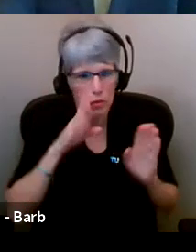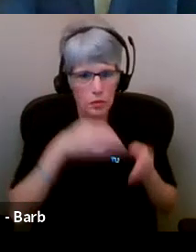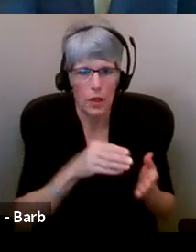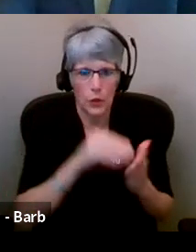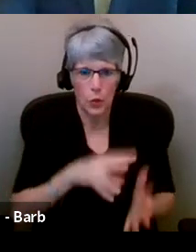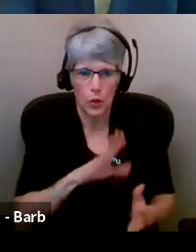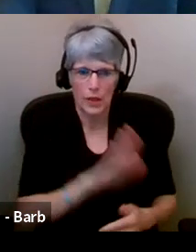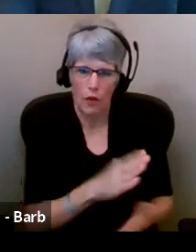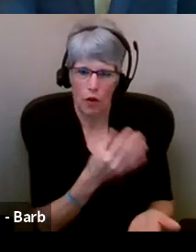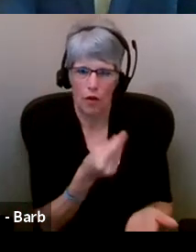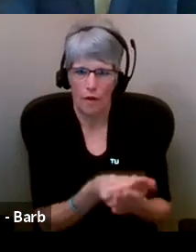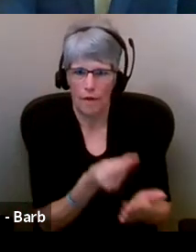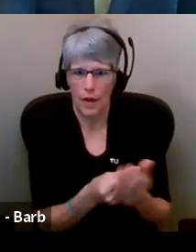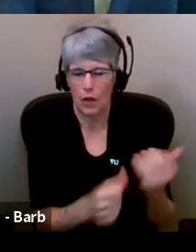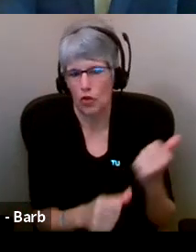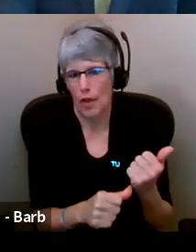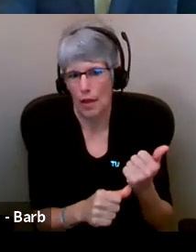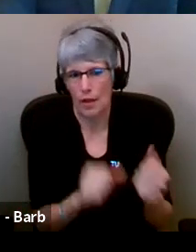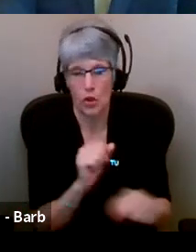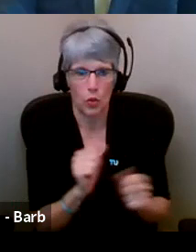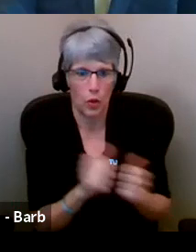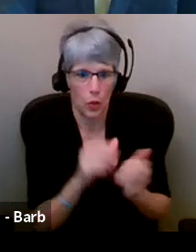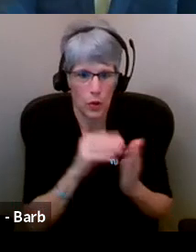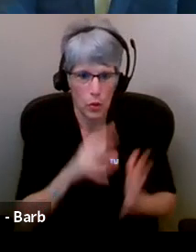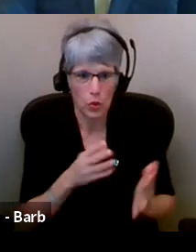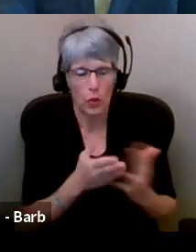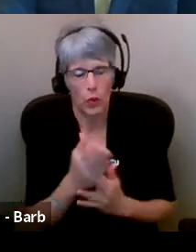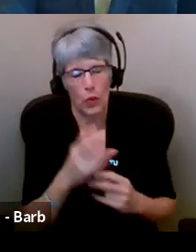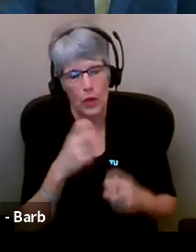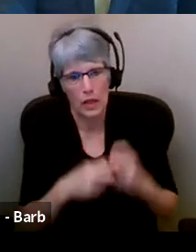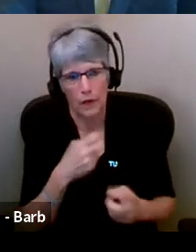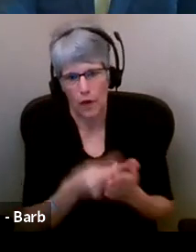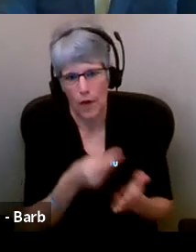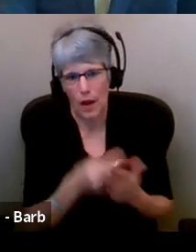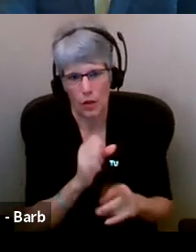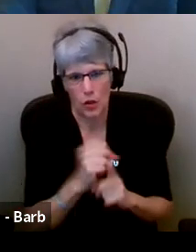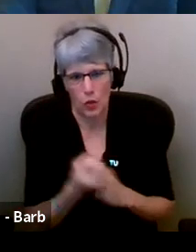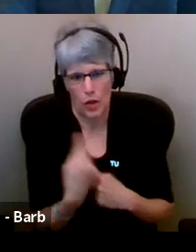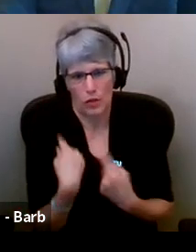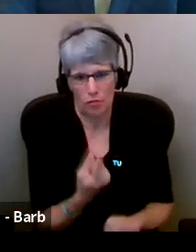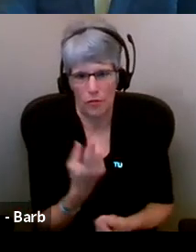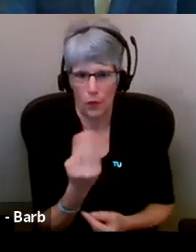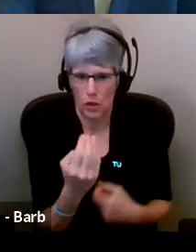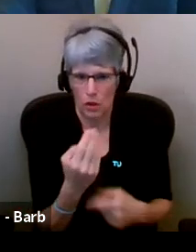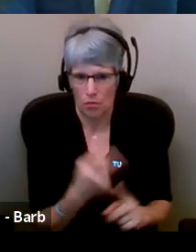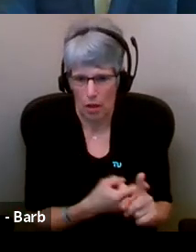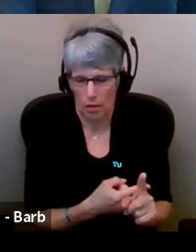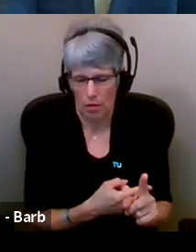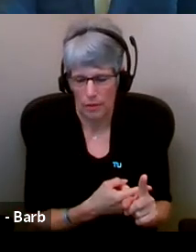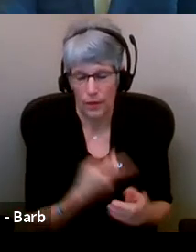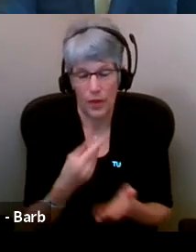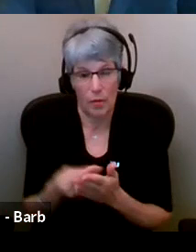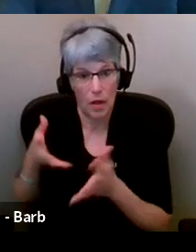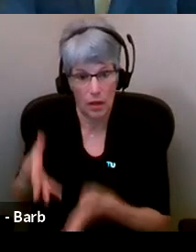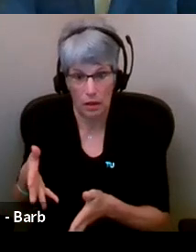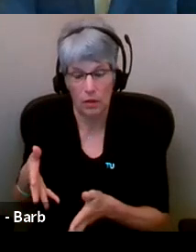aid to work with them through the difficult financial situation of the last 14 months or so. The remaining money is